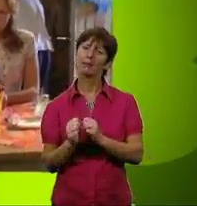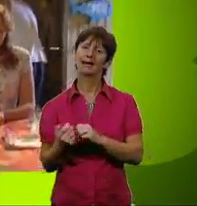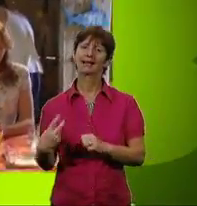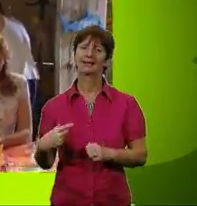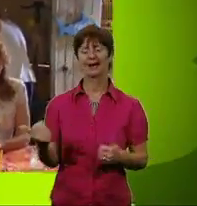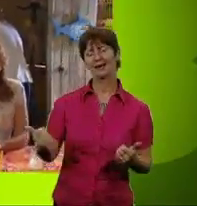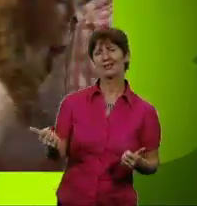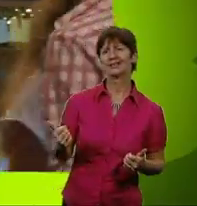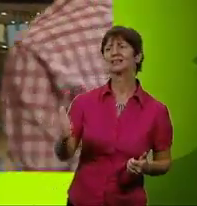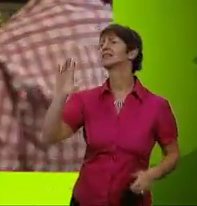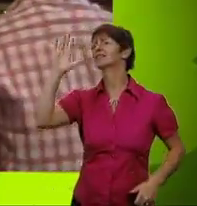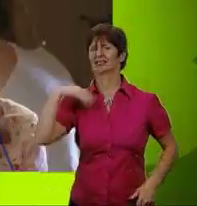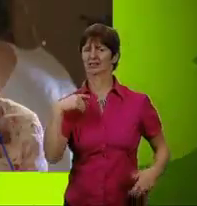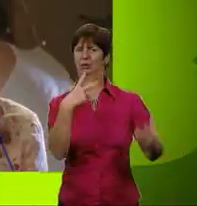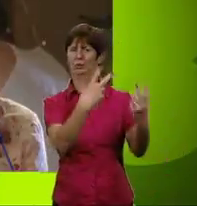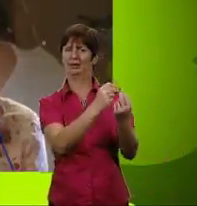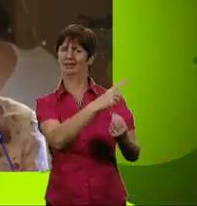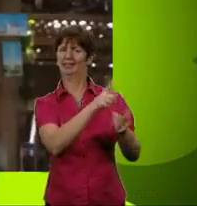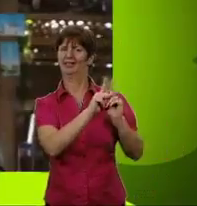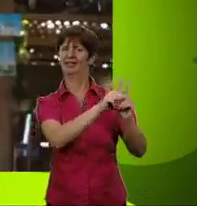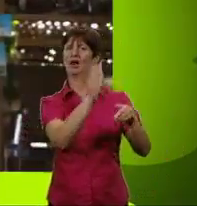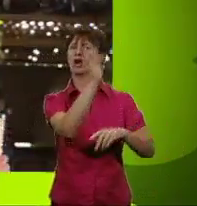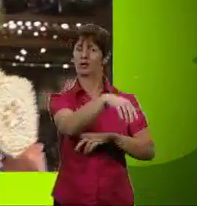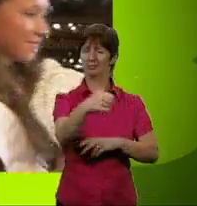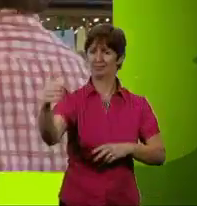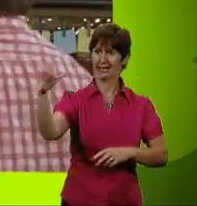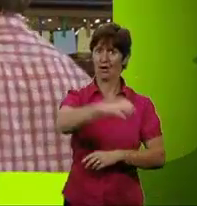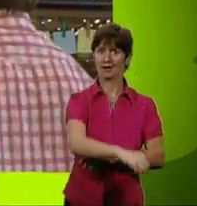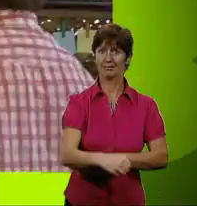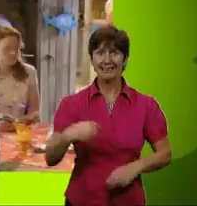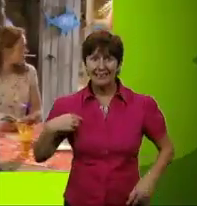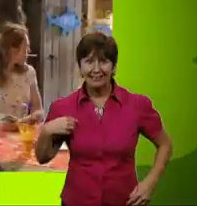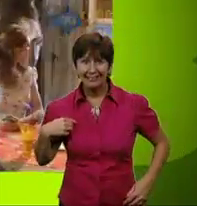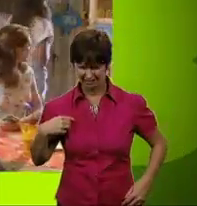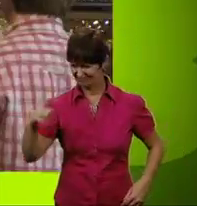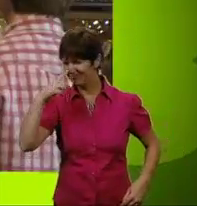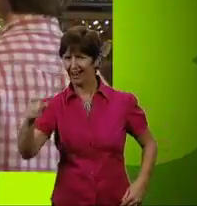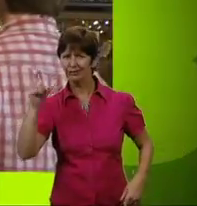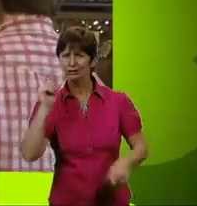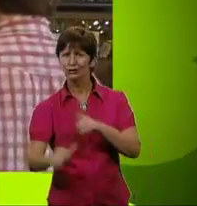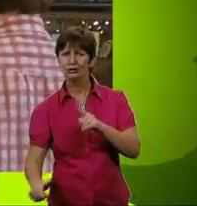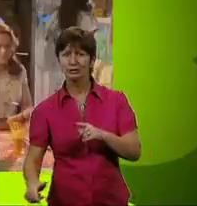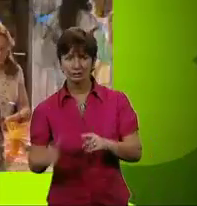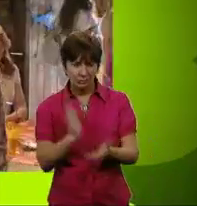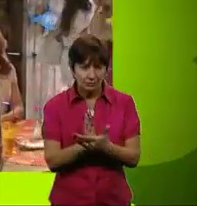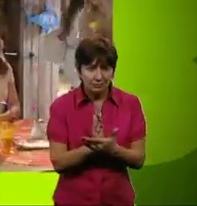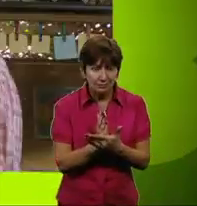Ty, I'm walking Abby home. Take over. Me? You can do it, man. Are you sure?